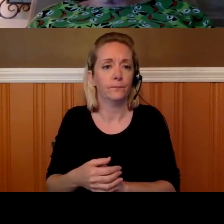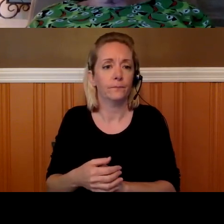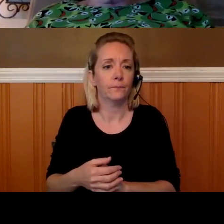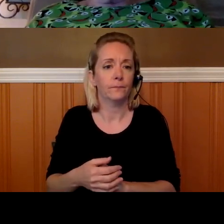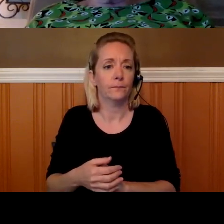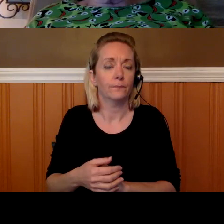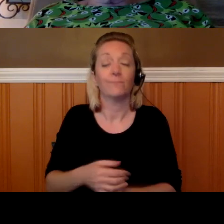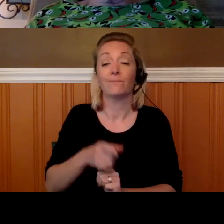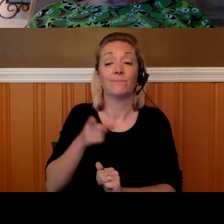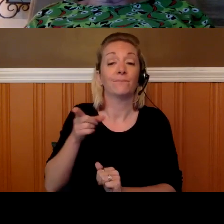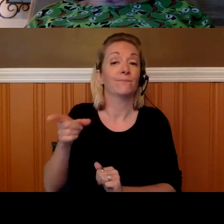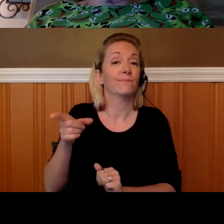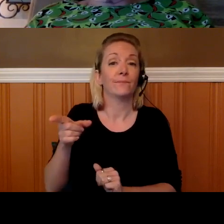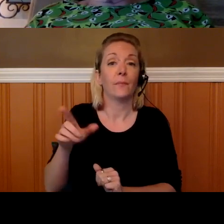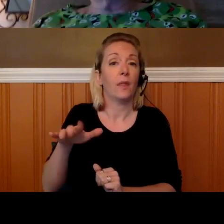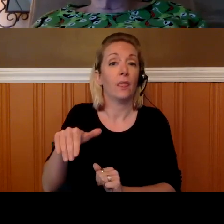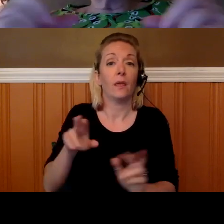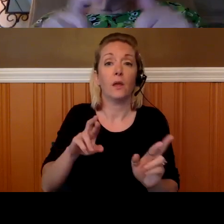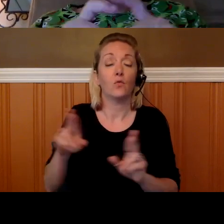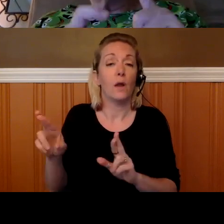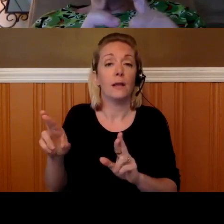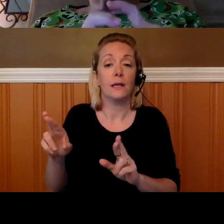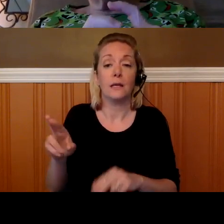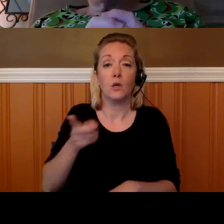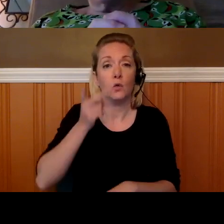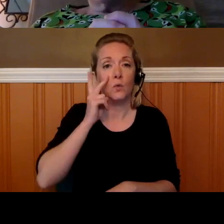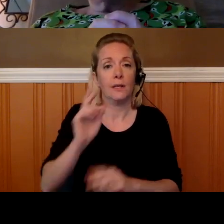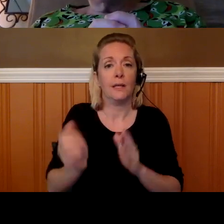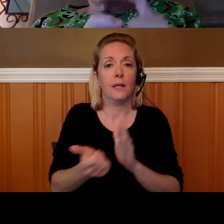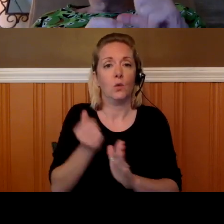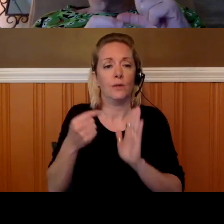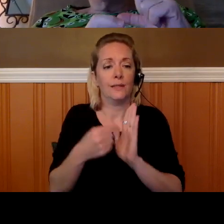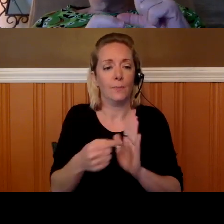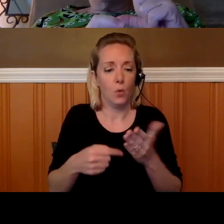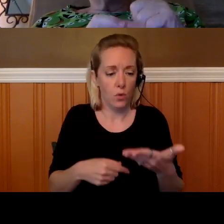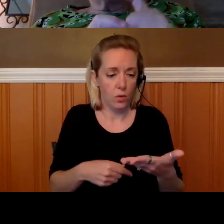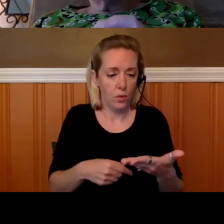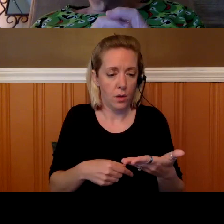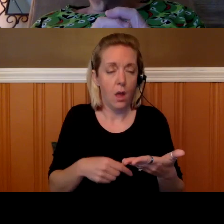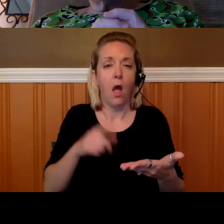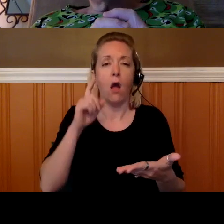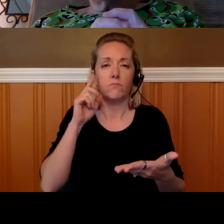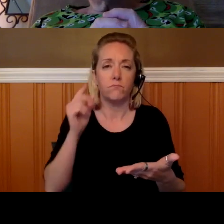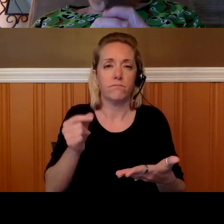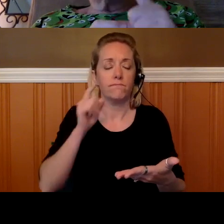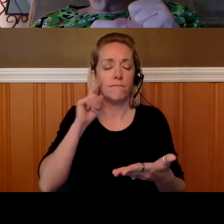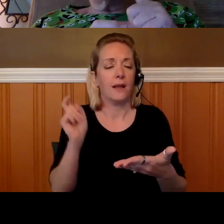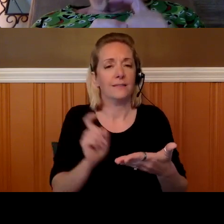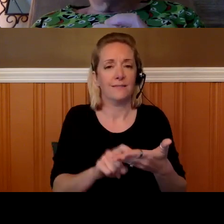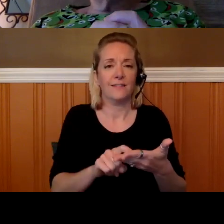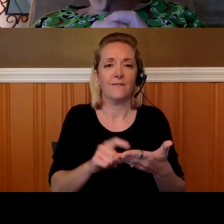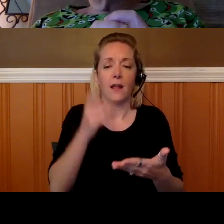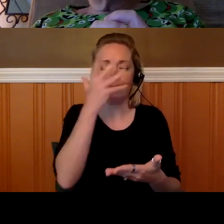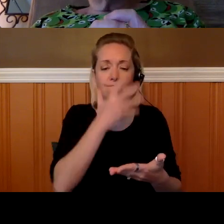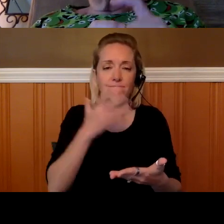where she can look at a new symbol and pull out the salient feature and know what something is. So